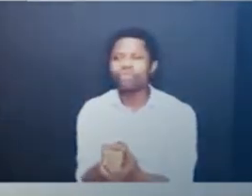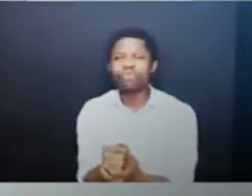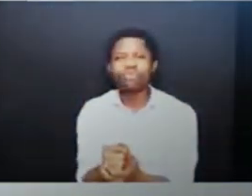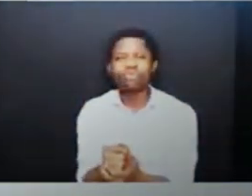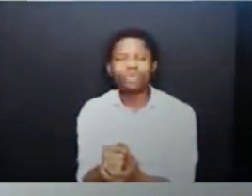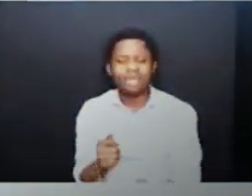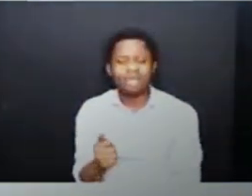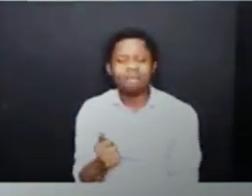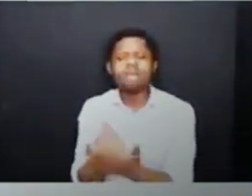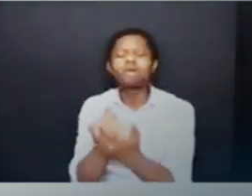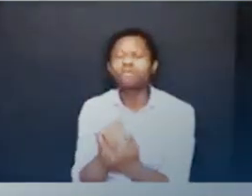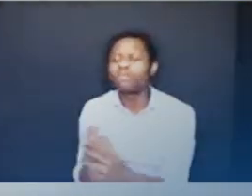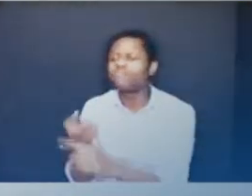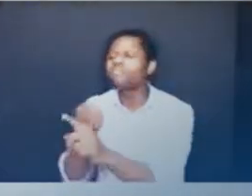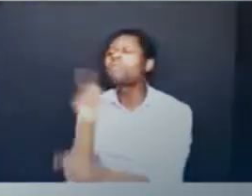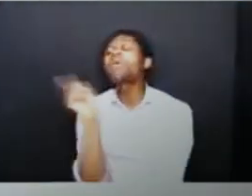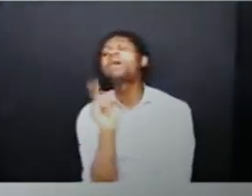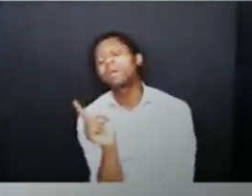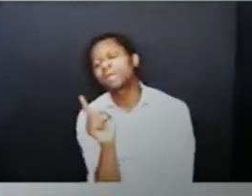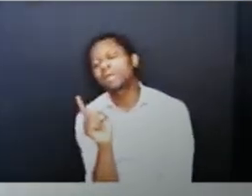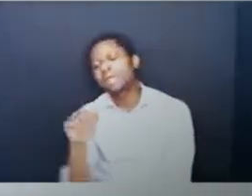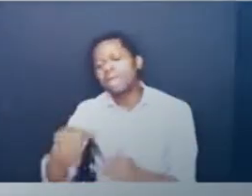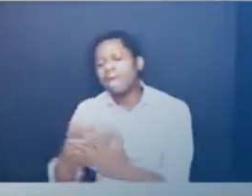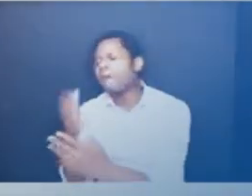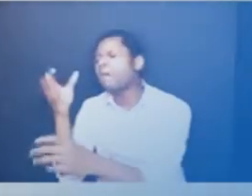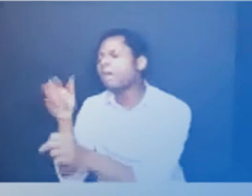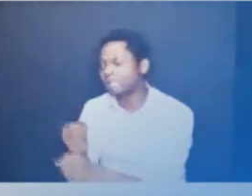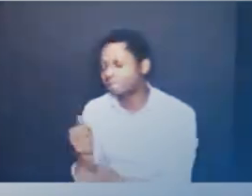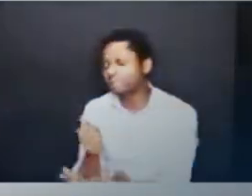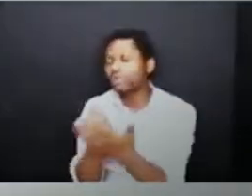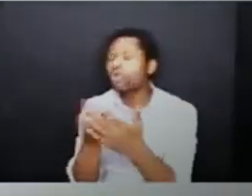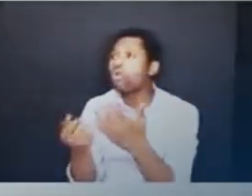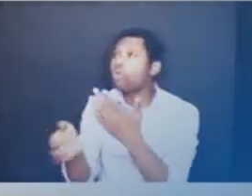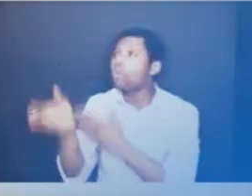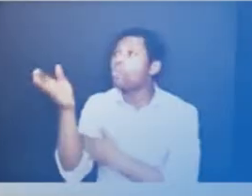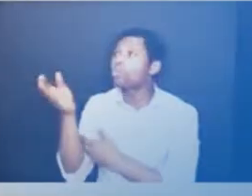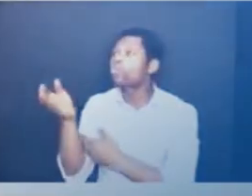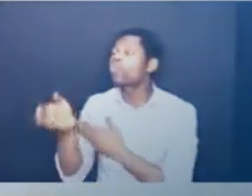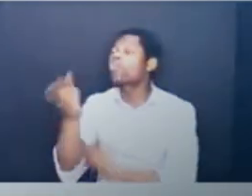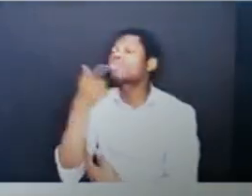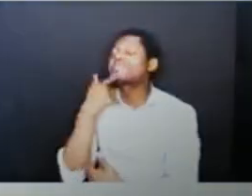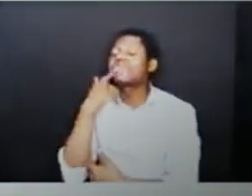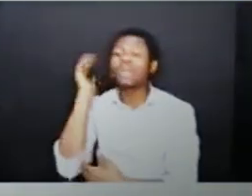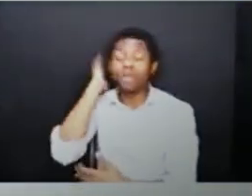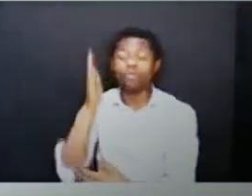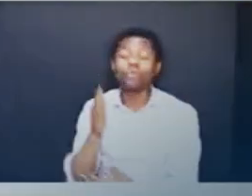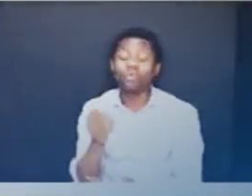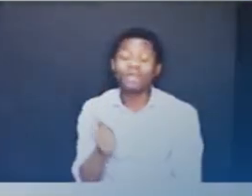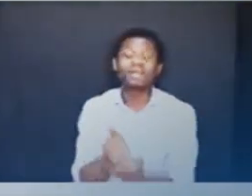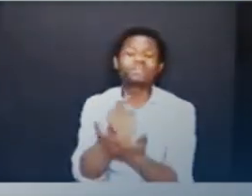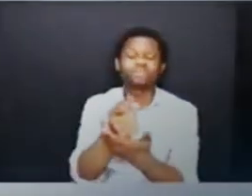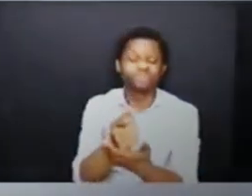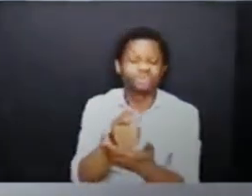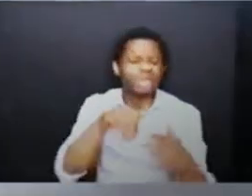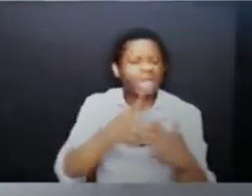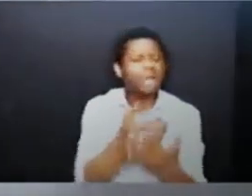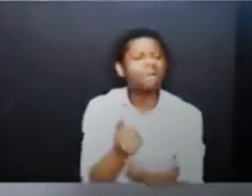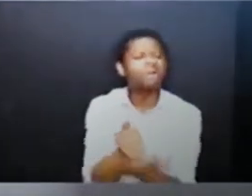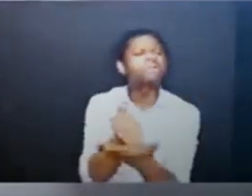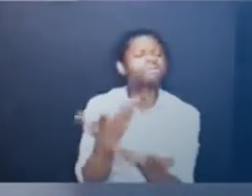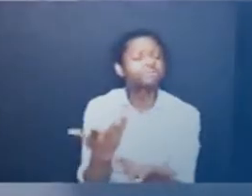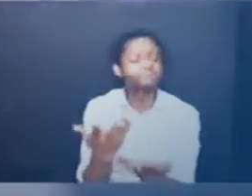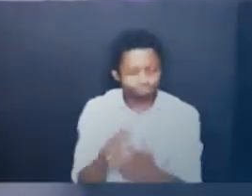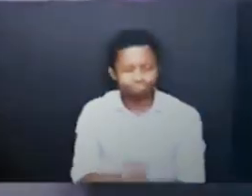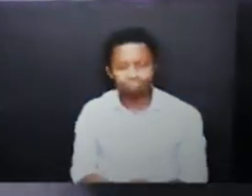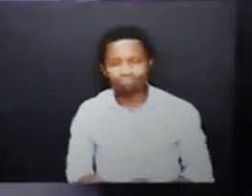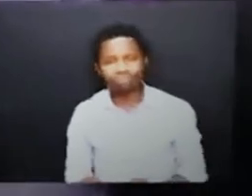the help going to come? When he says, I will help you. Now this help